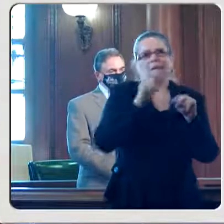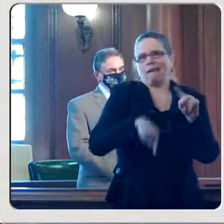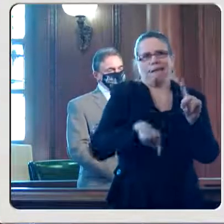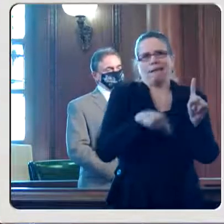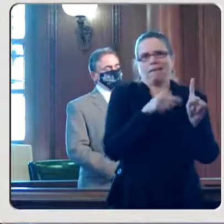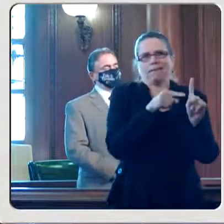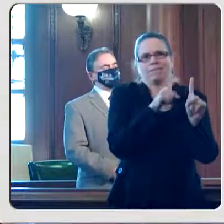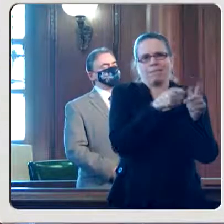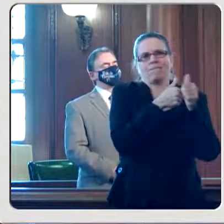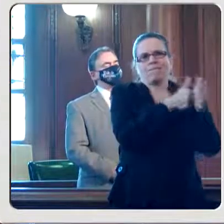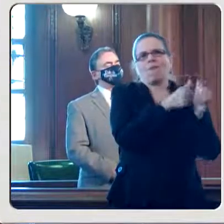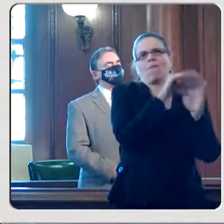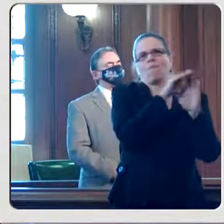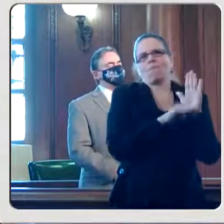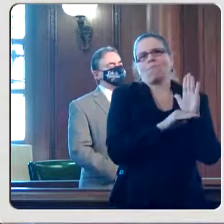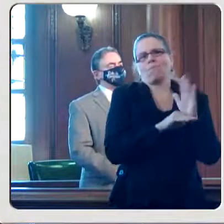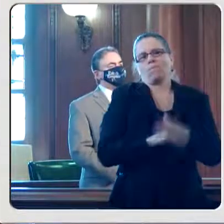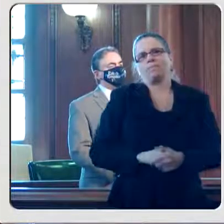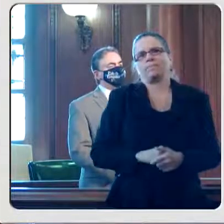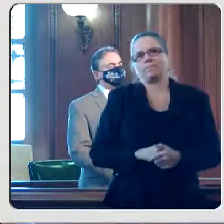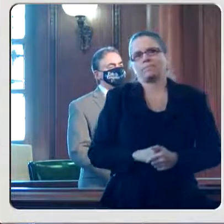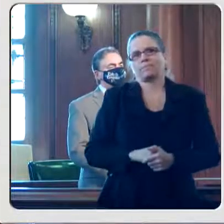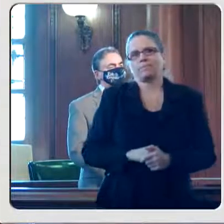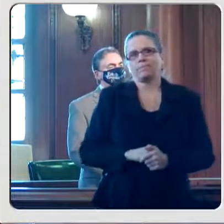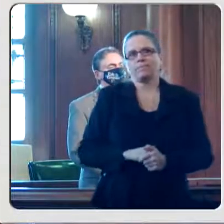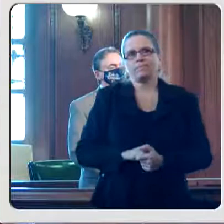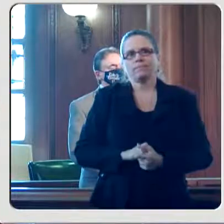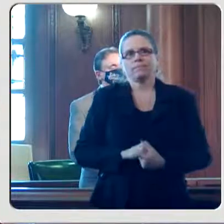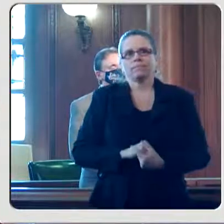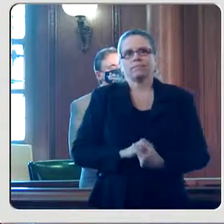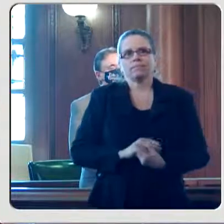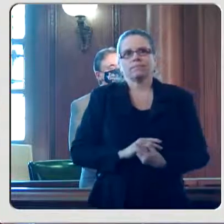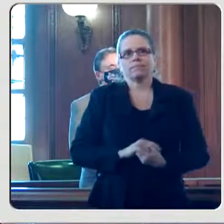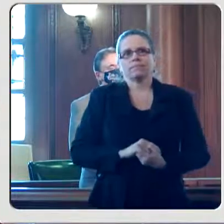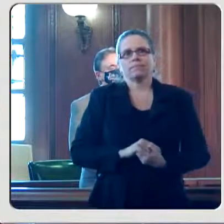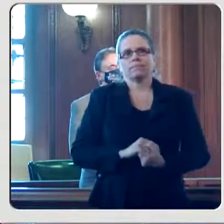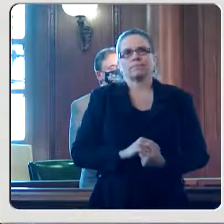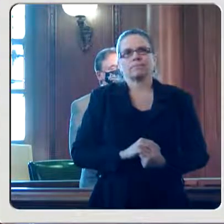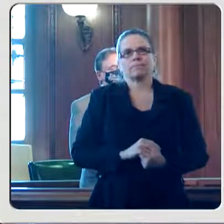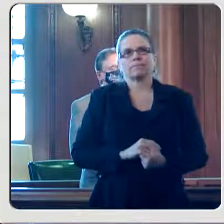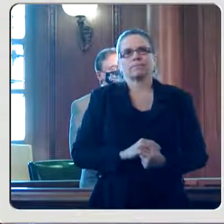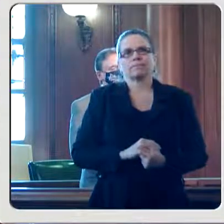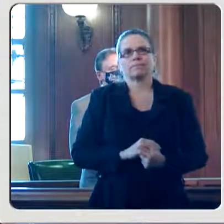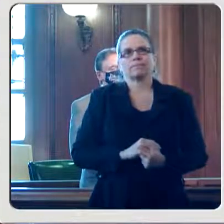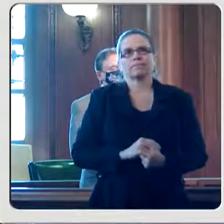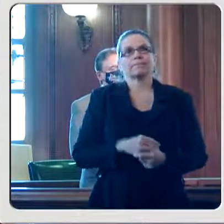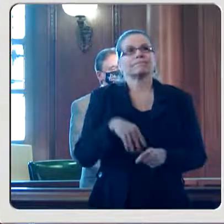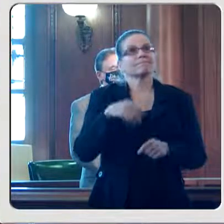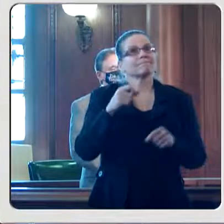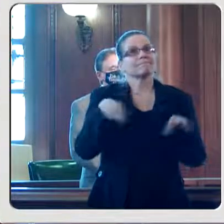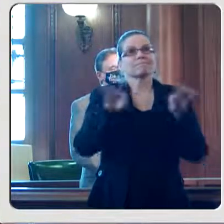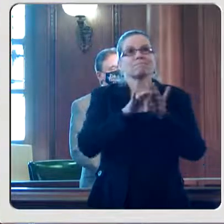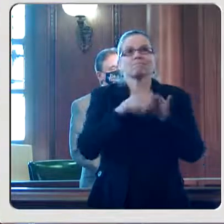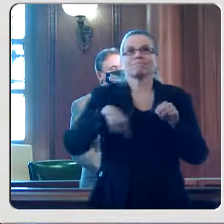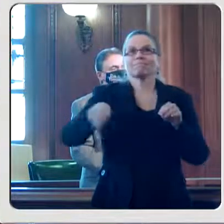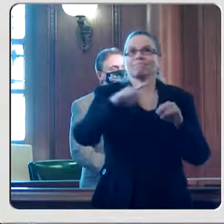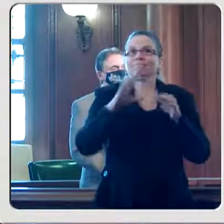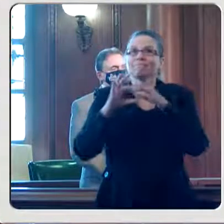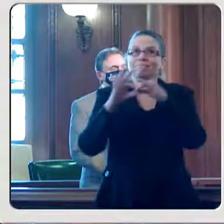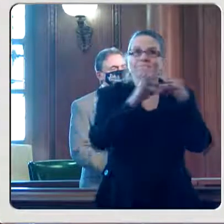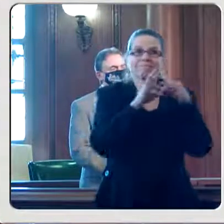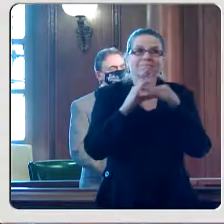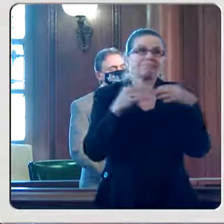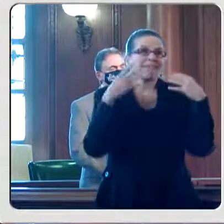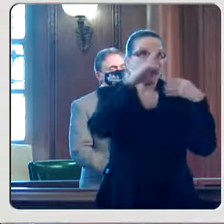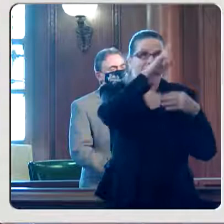vaccines is going to take a collective effort. The hospitals, health departments across